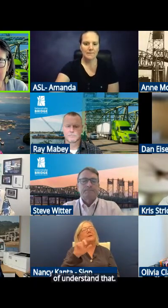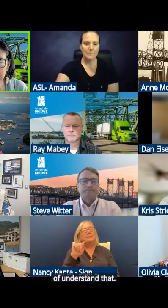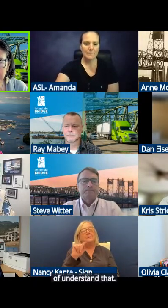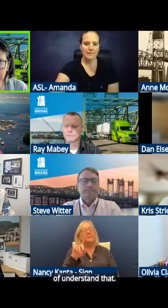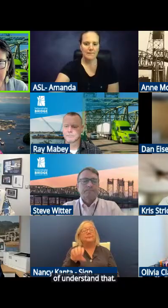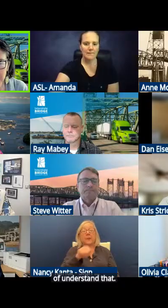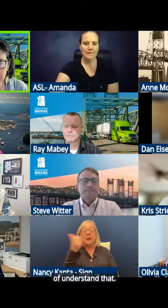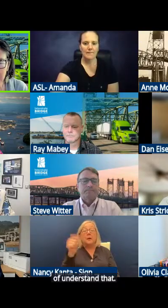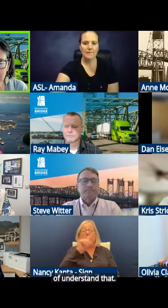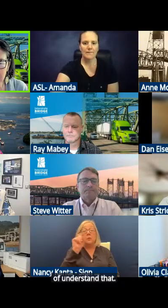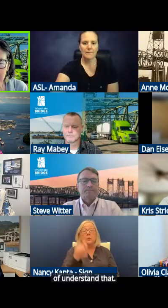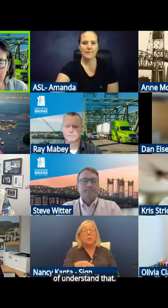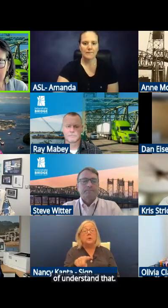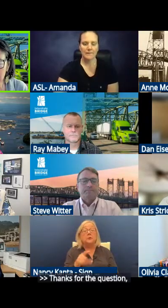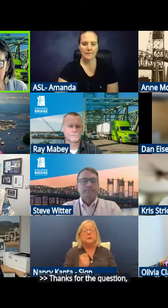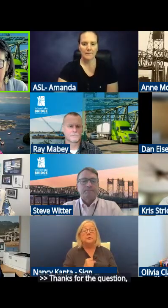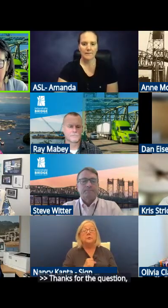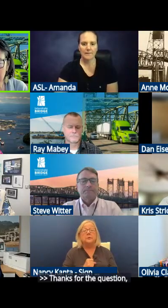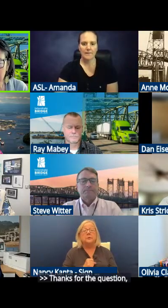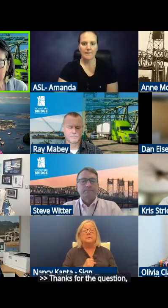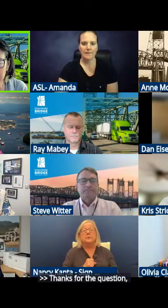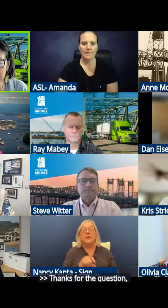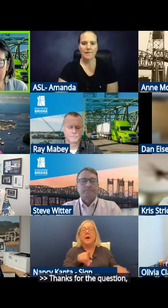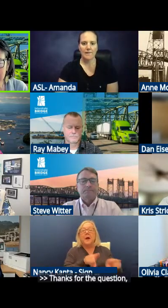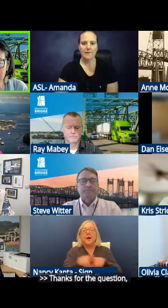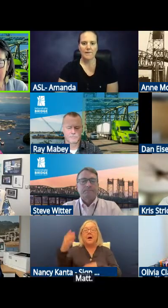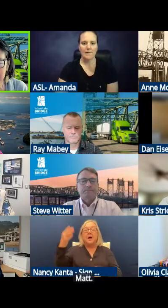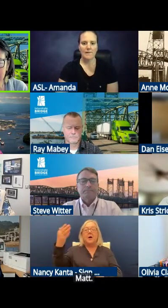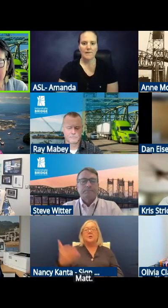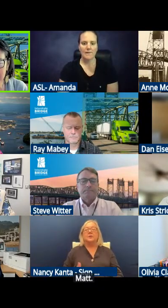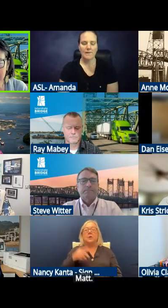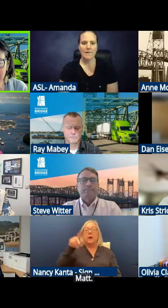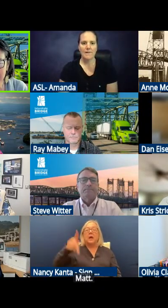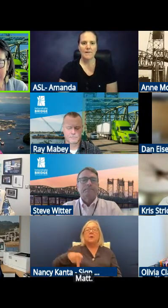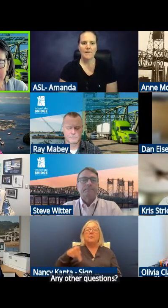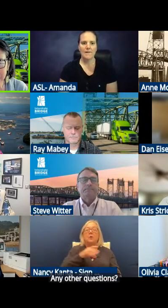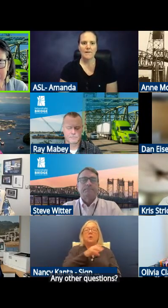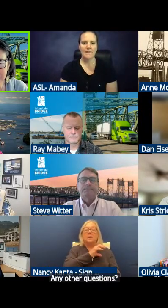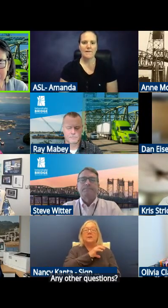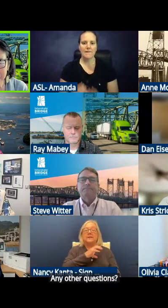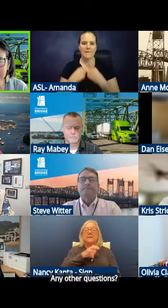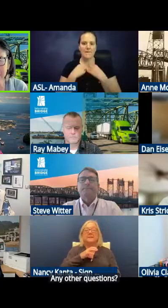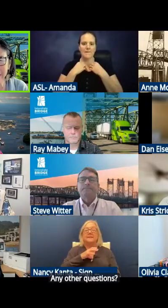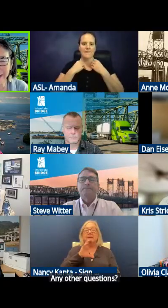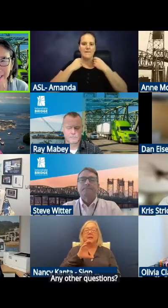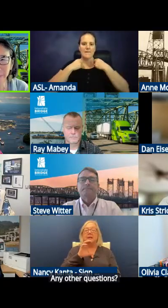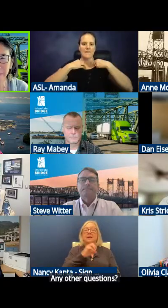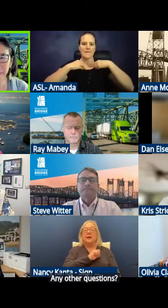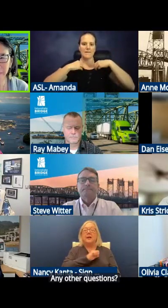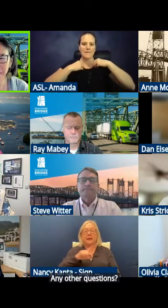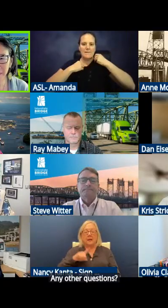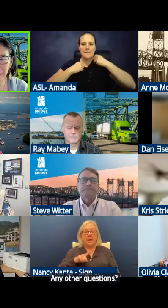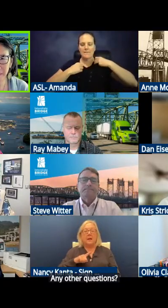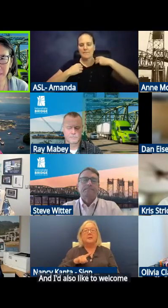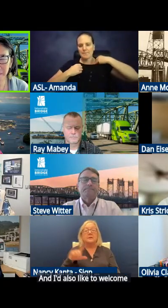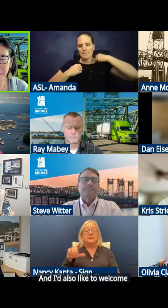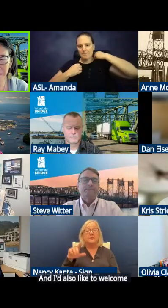questions? And I'd also like to welcome Portland City Councilor Olivia Clark. Thanks for joining us.